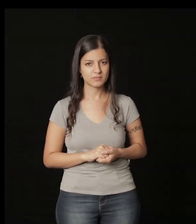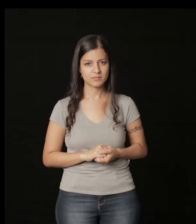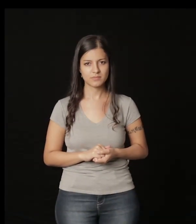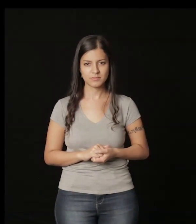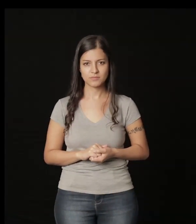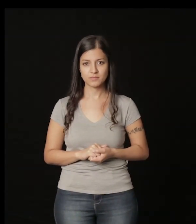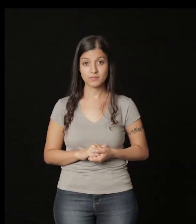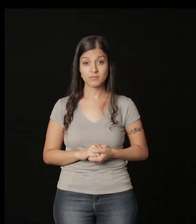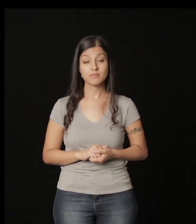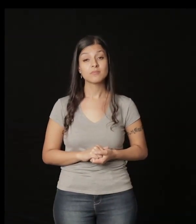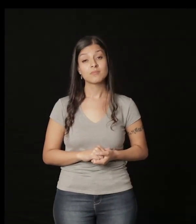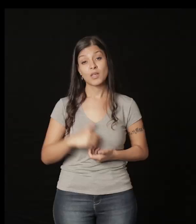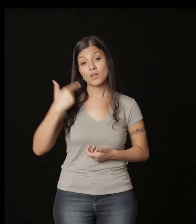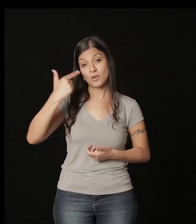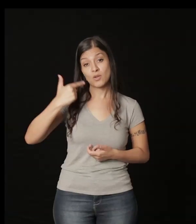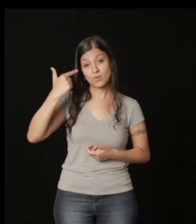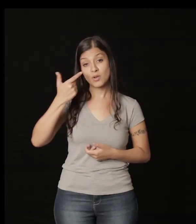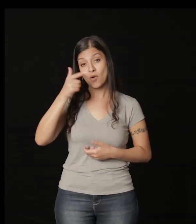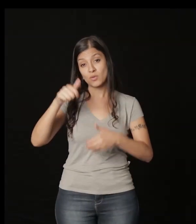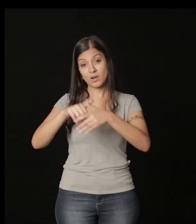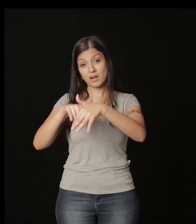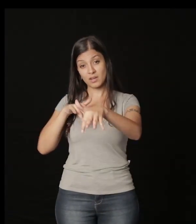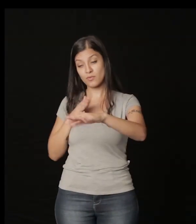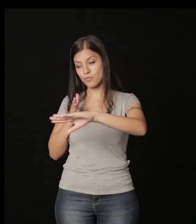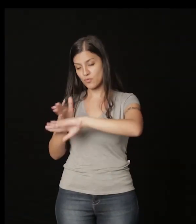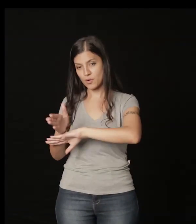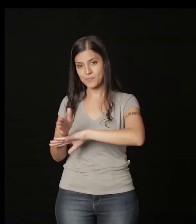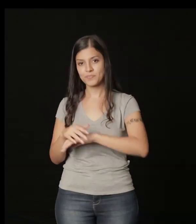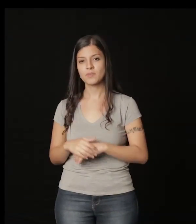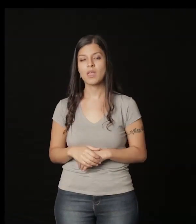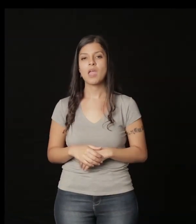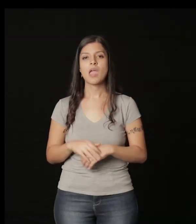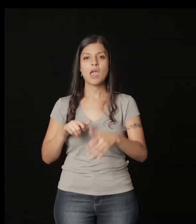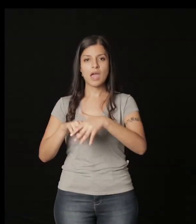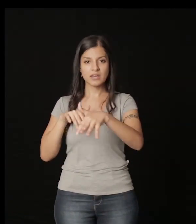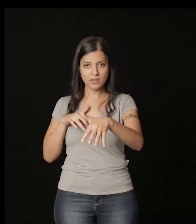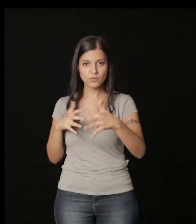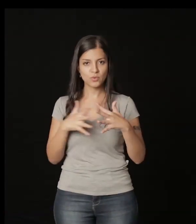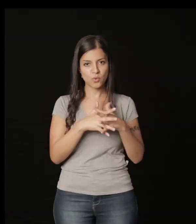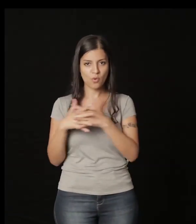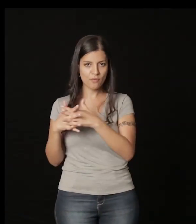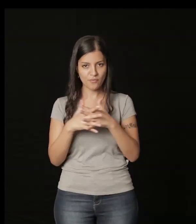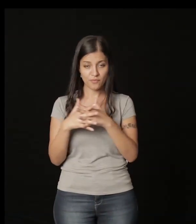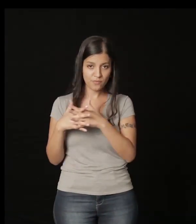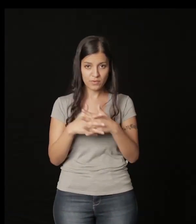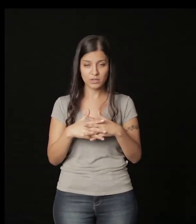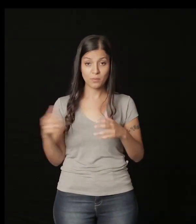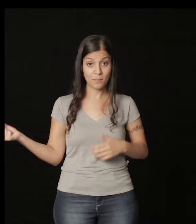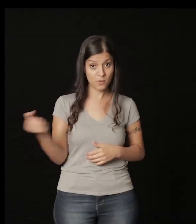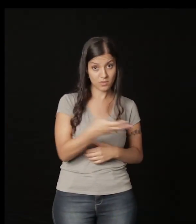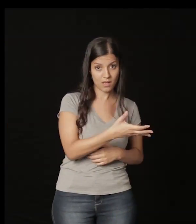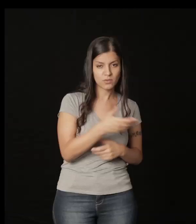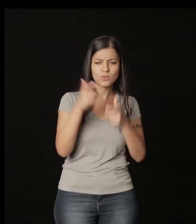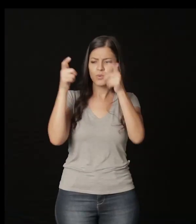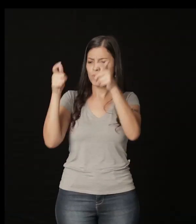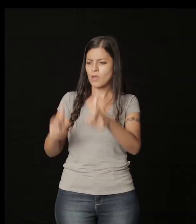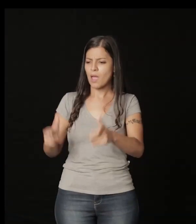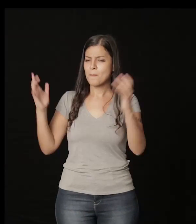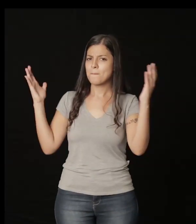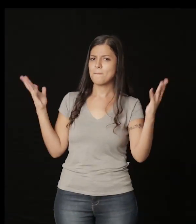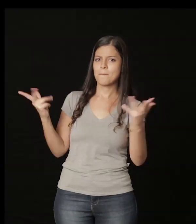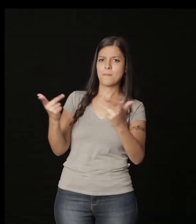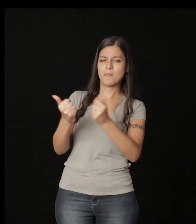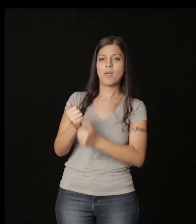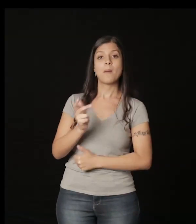in the end, we went to another archive in London called the Archive of Modern Conflict, and that is a really extraordinary